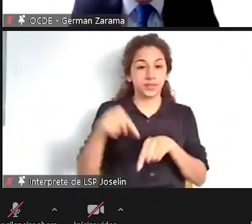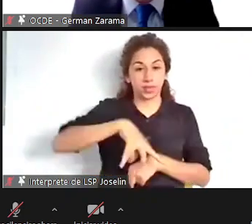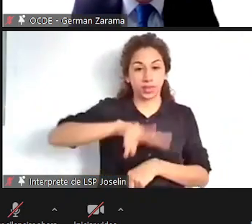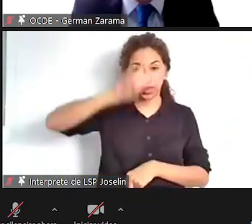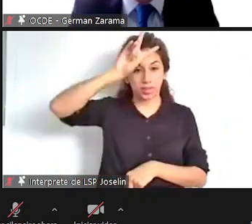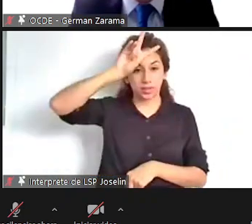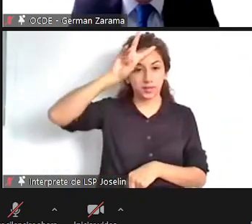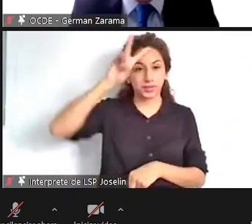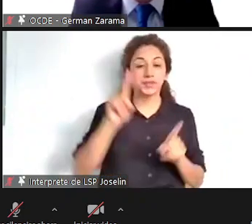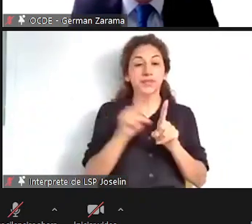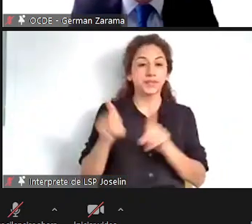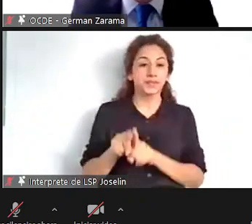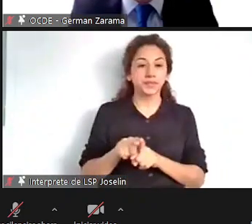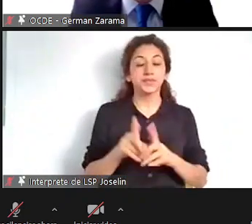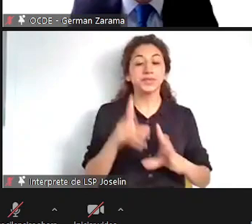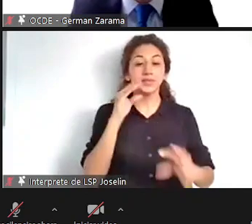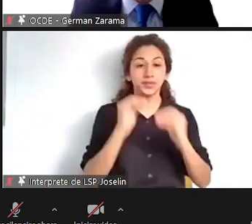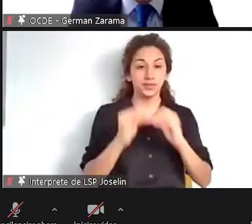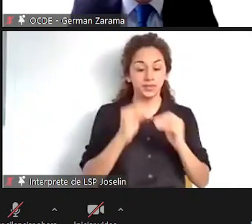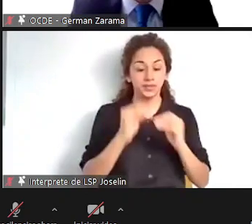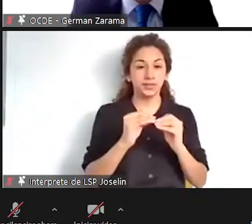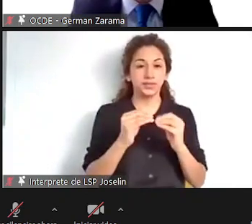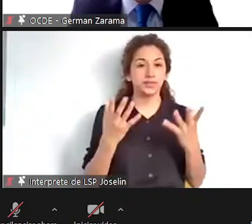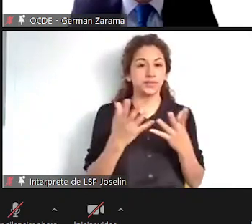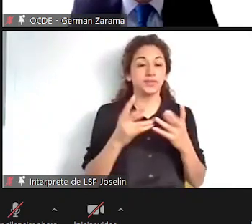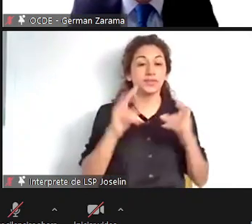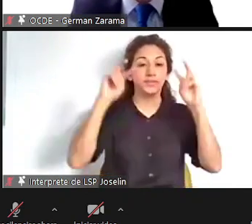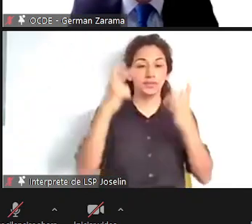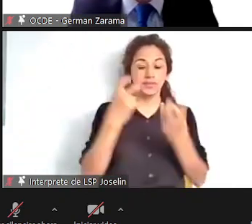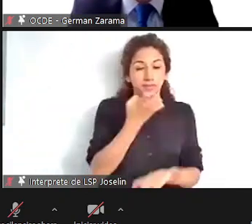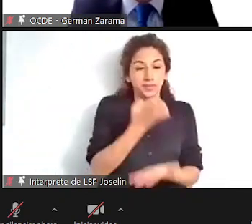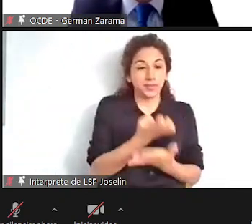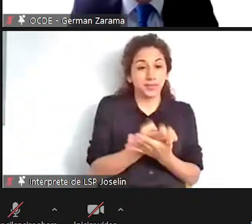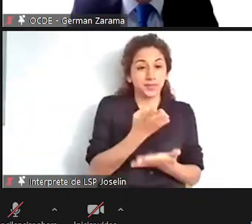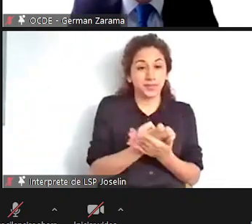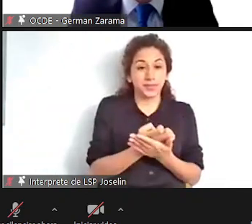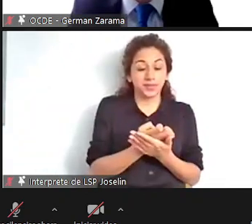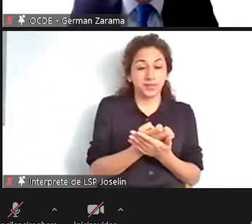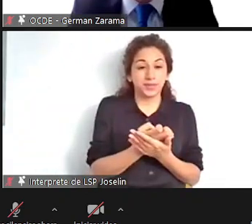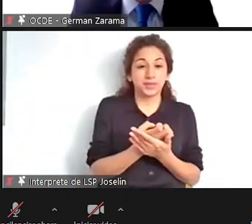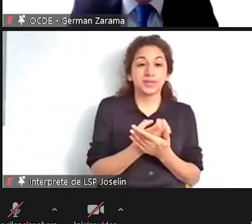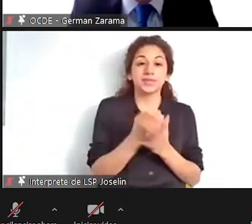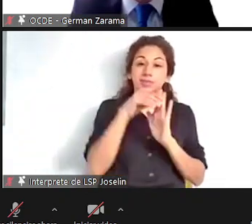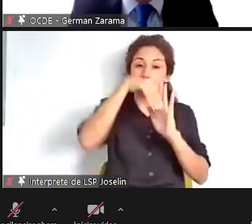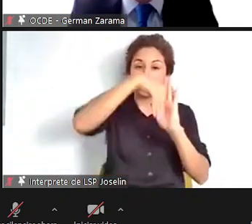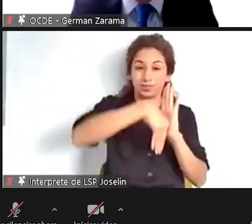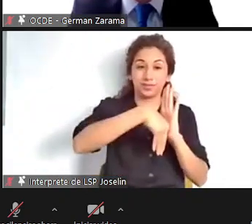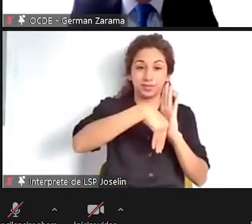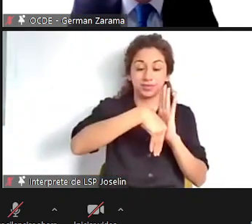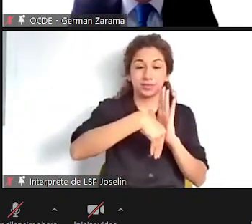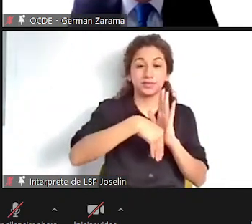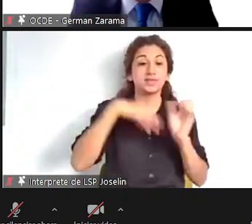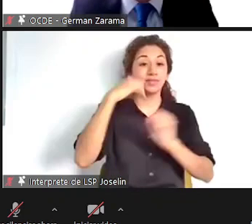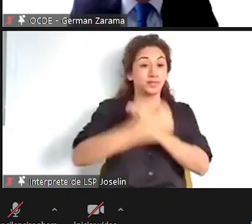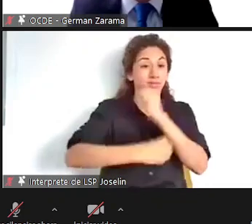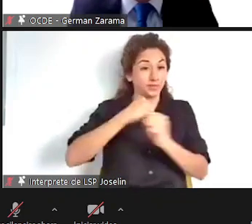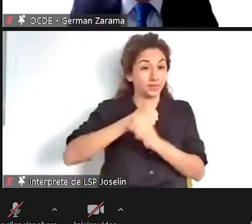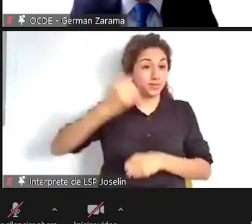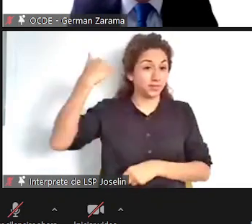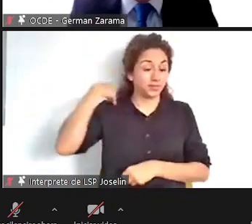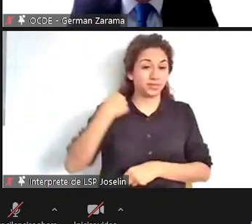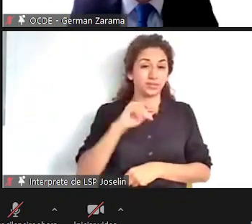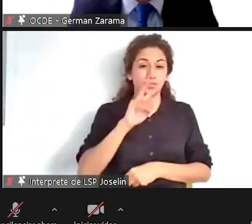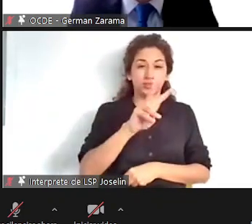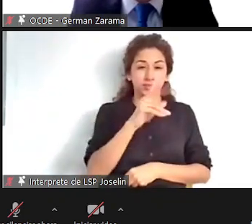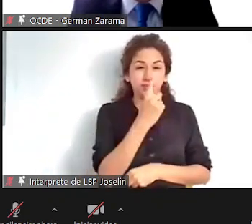uh for that and also we have to solve the issue of the economic crisis that we have in peru nowadays